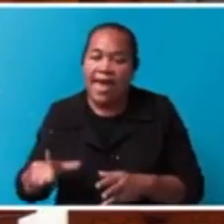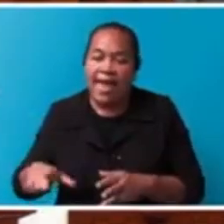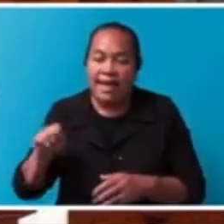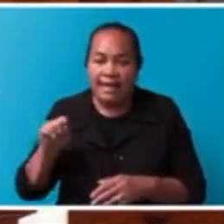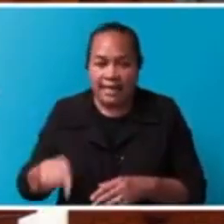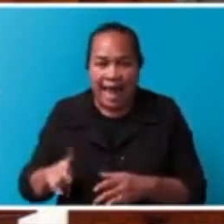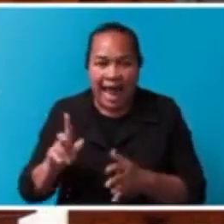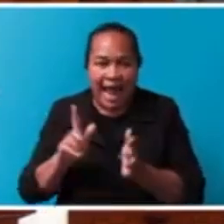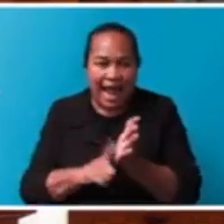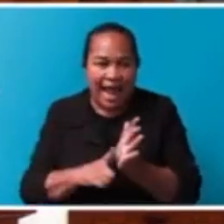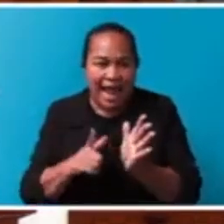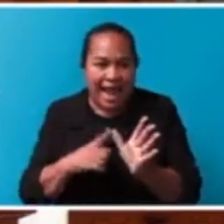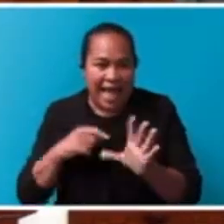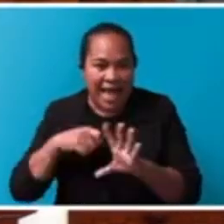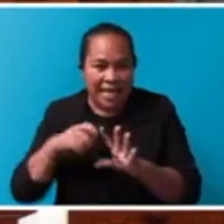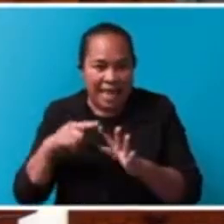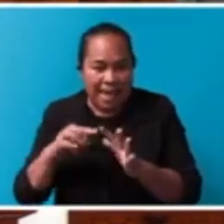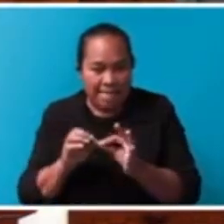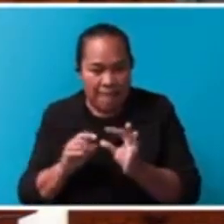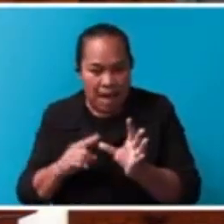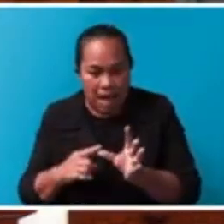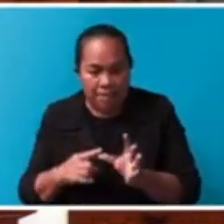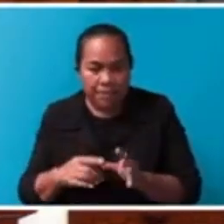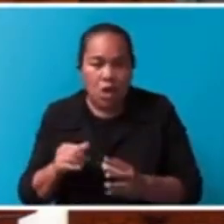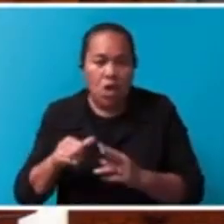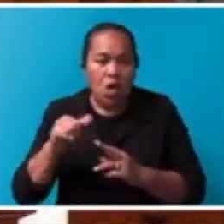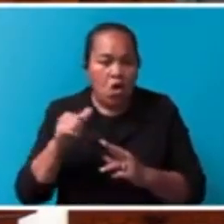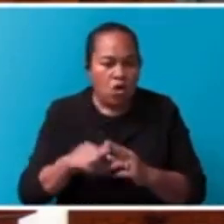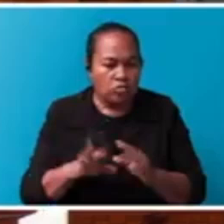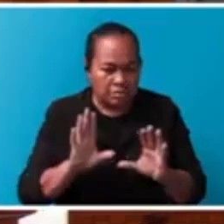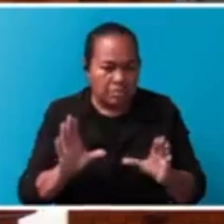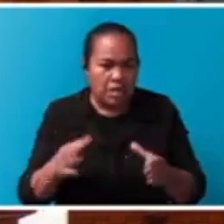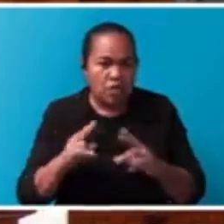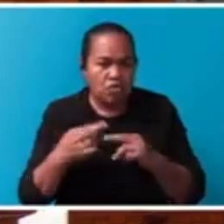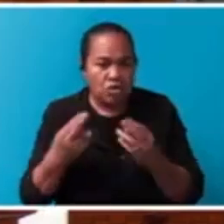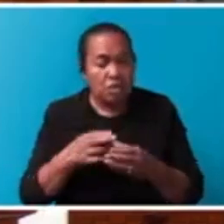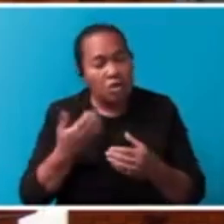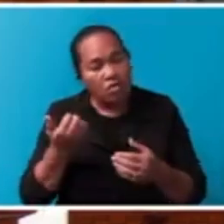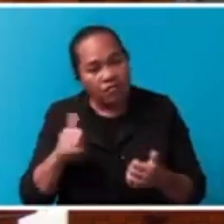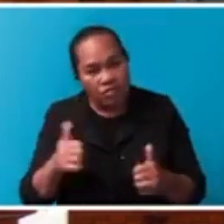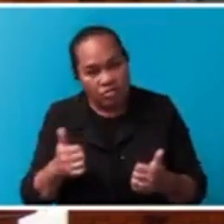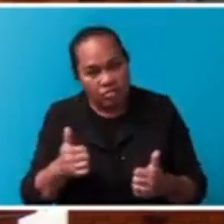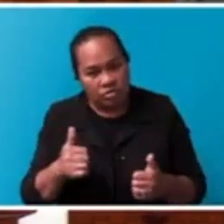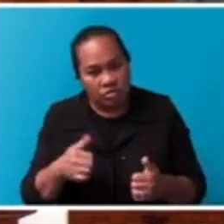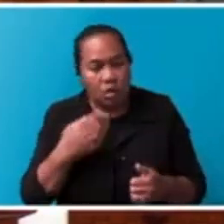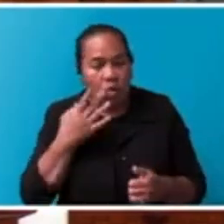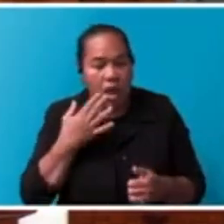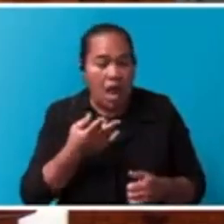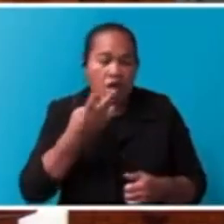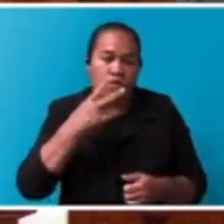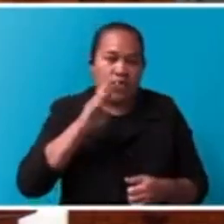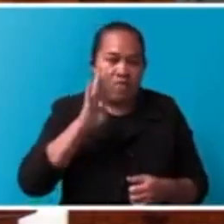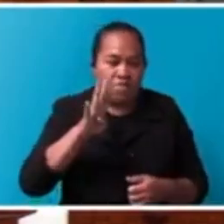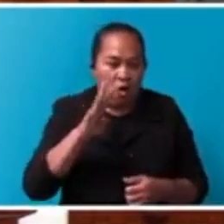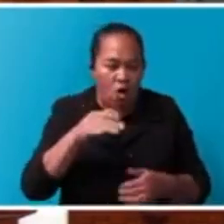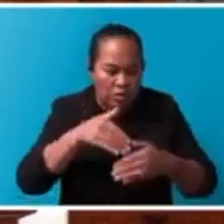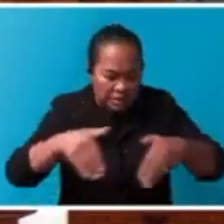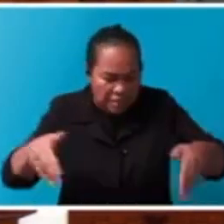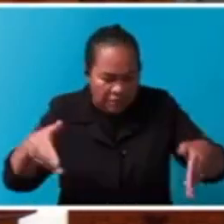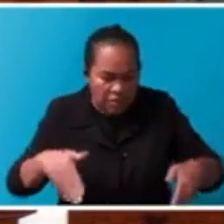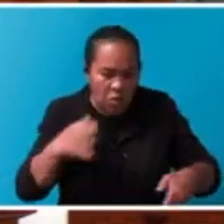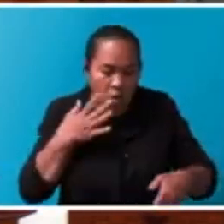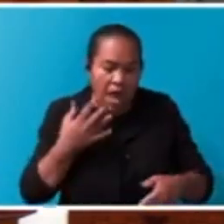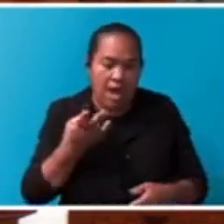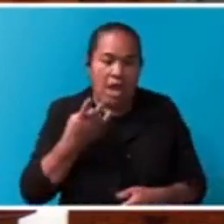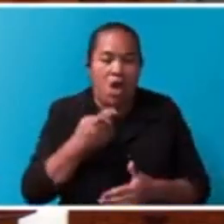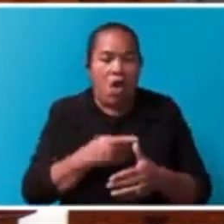The Commission established a dedicated definition unit that has already completed 24 surveys by August